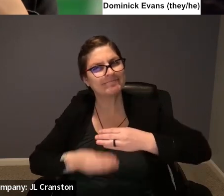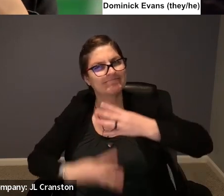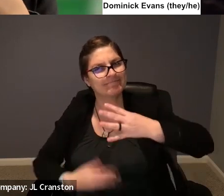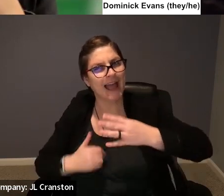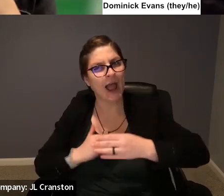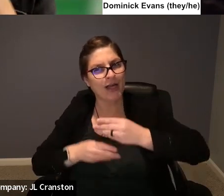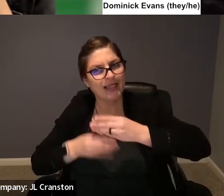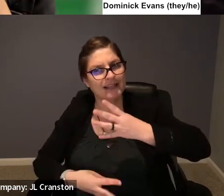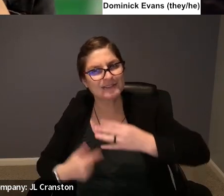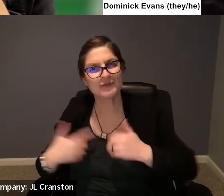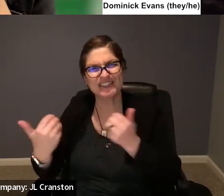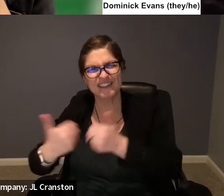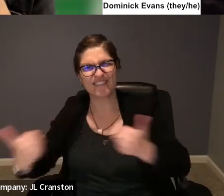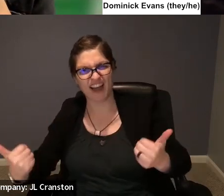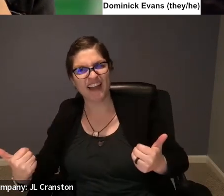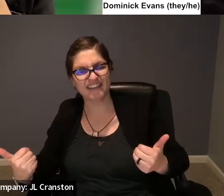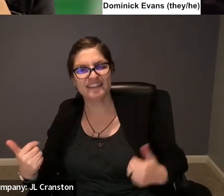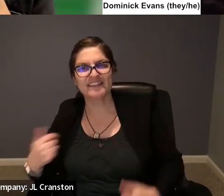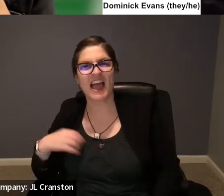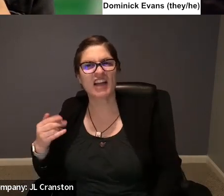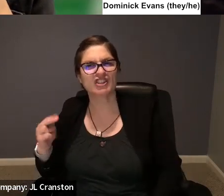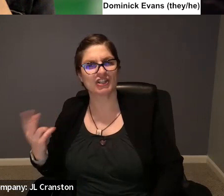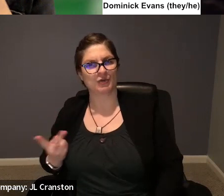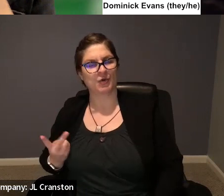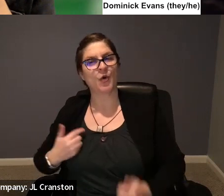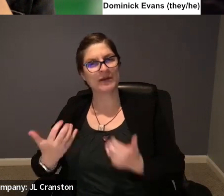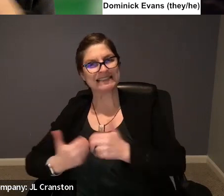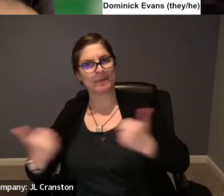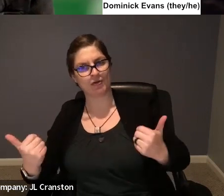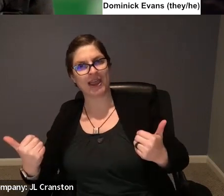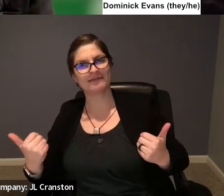I can tell you I've been dreading it